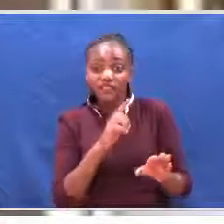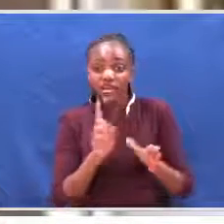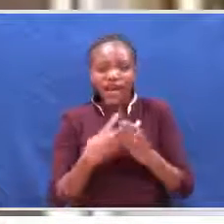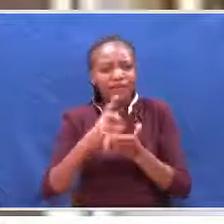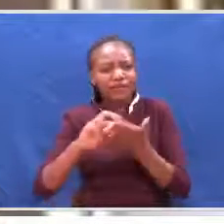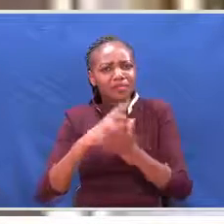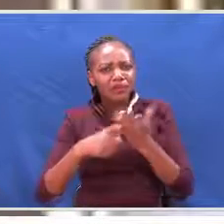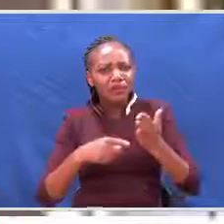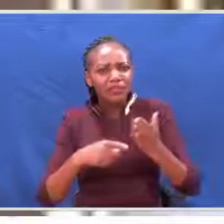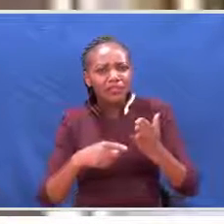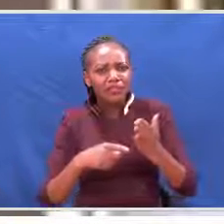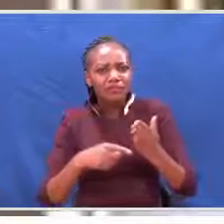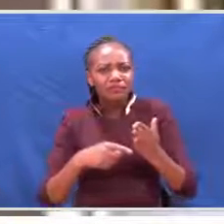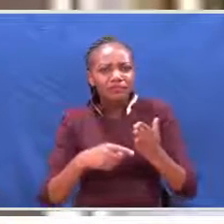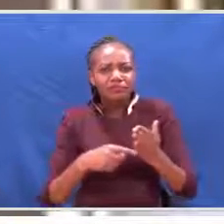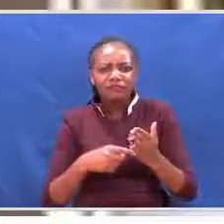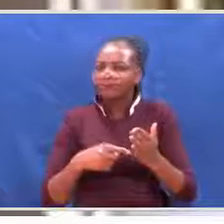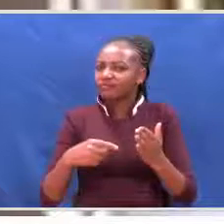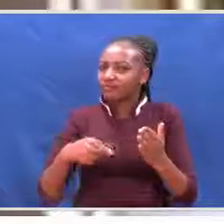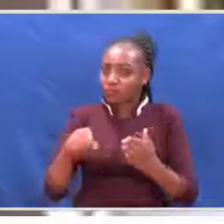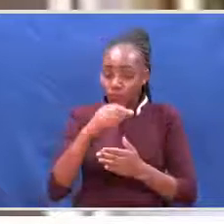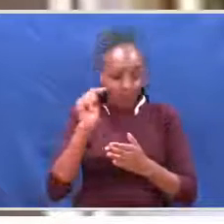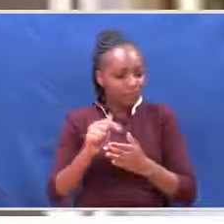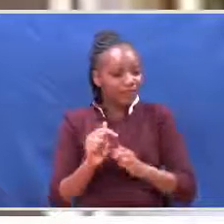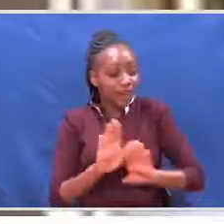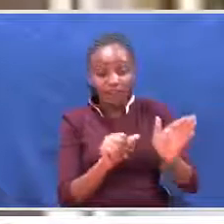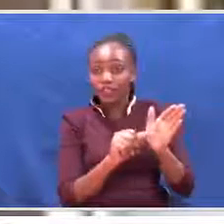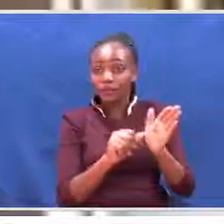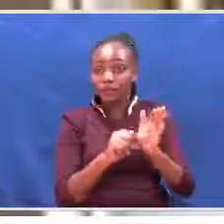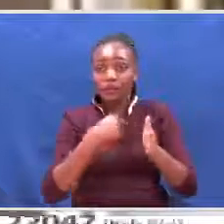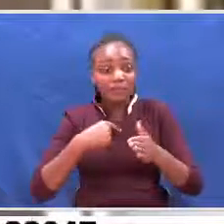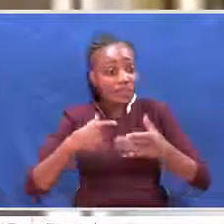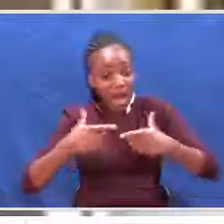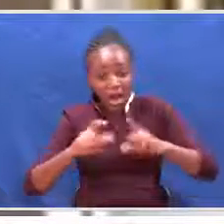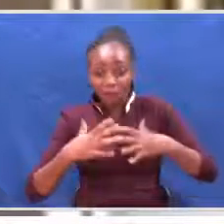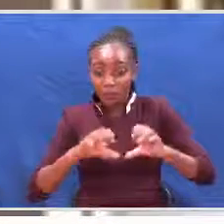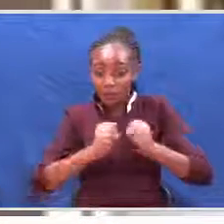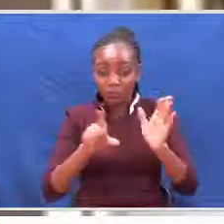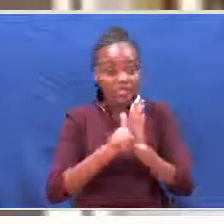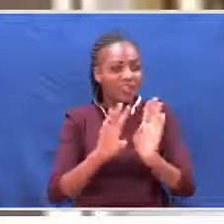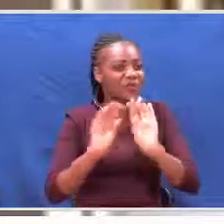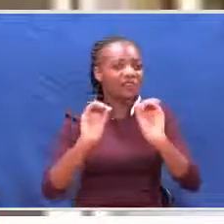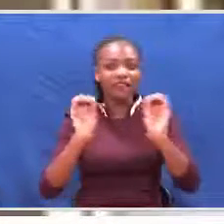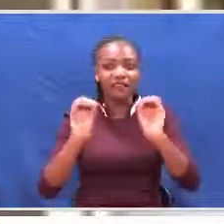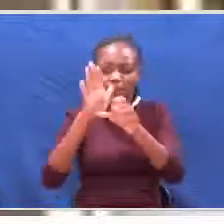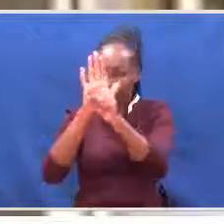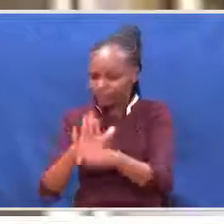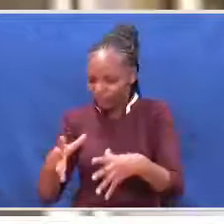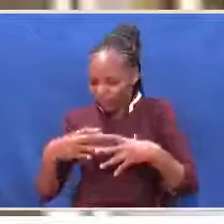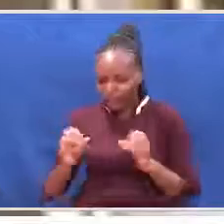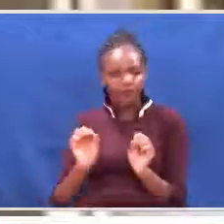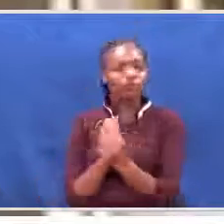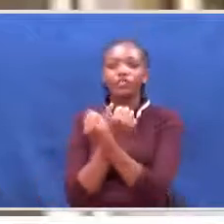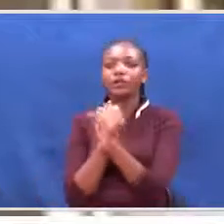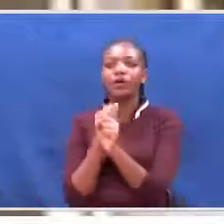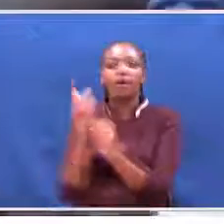mean here, the dark days are over. I will not allow anybody to breach the law. I'll not allow any intimidations, Mr. Chair,